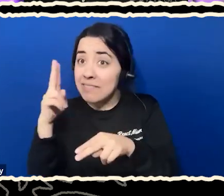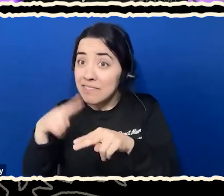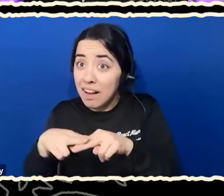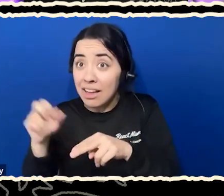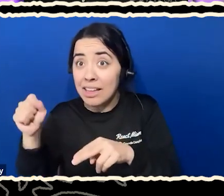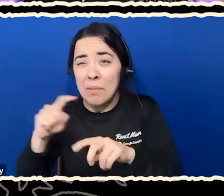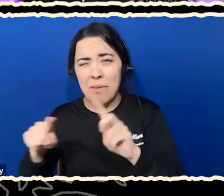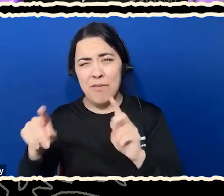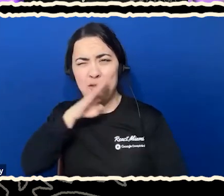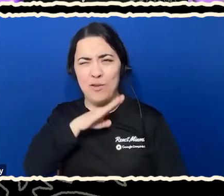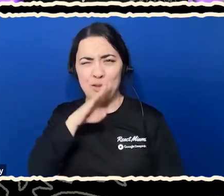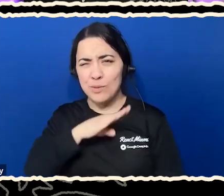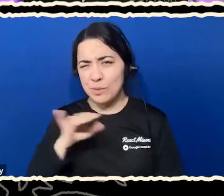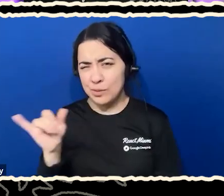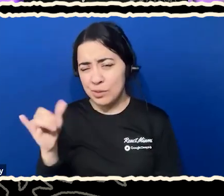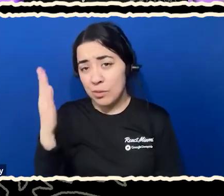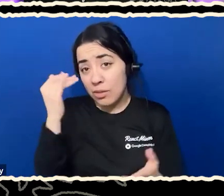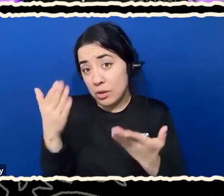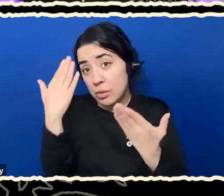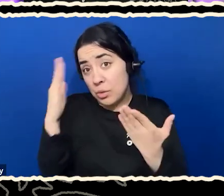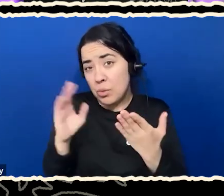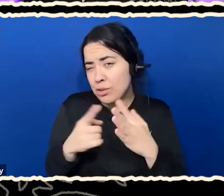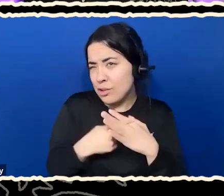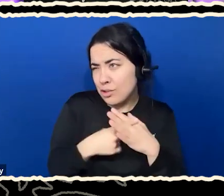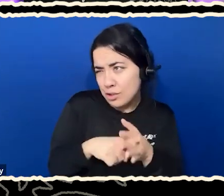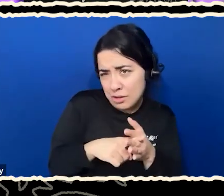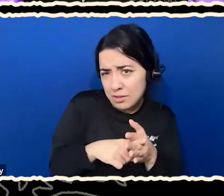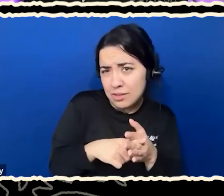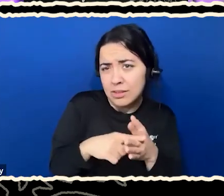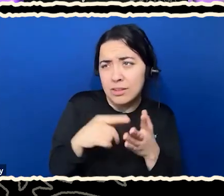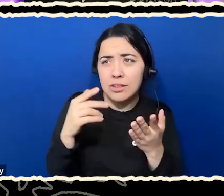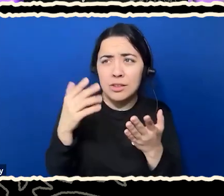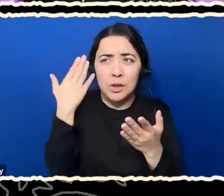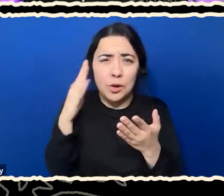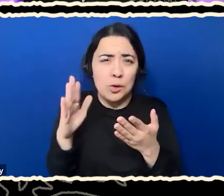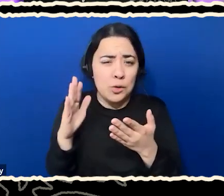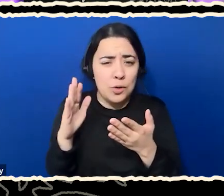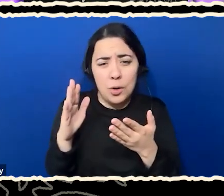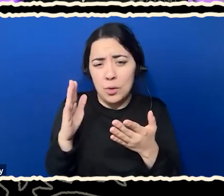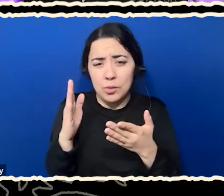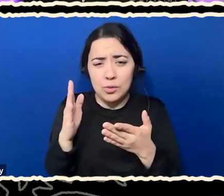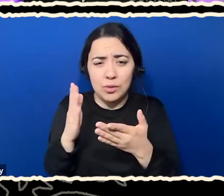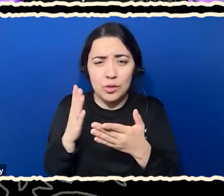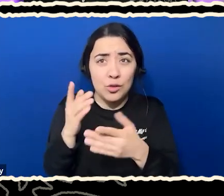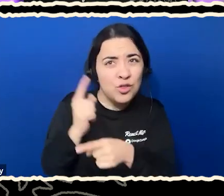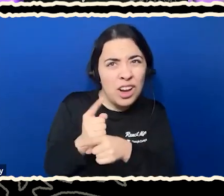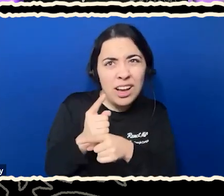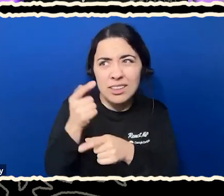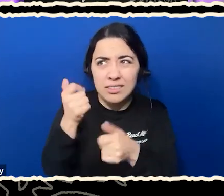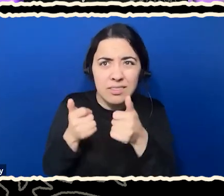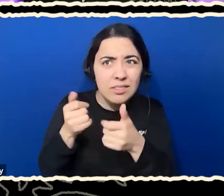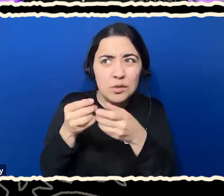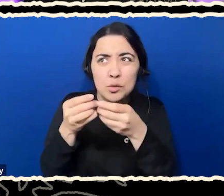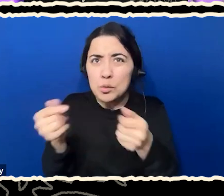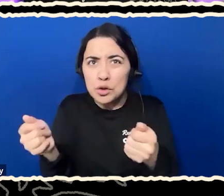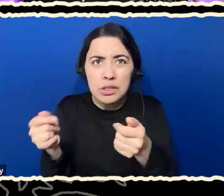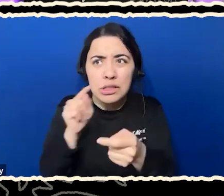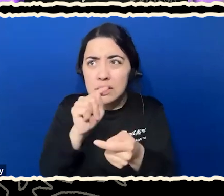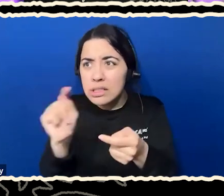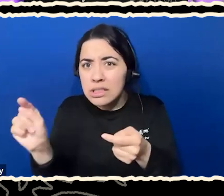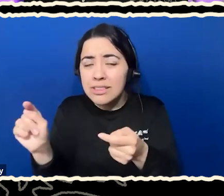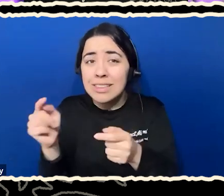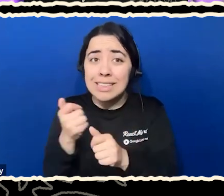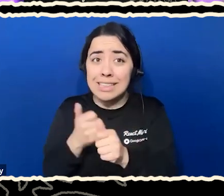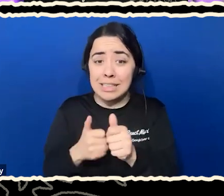incredibly frustrating because you don't know where to start, you don't know the right solution, and every single decision that you